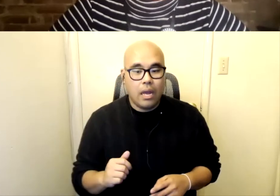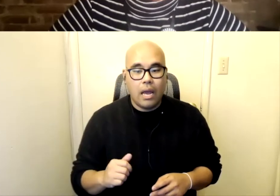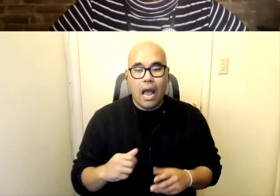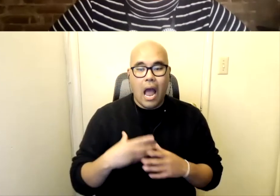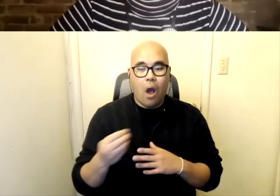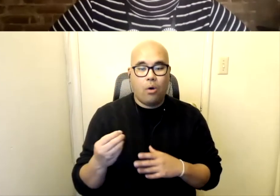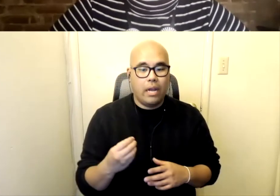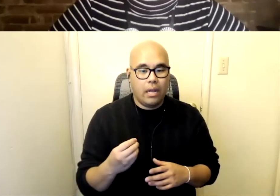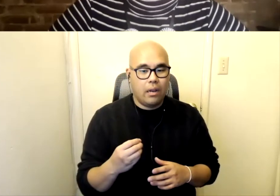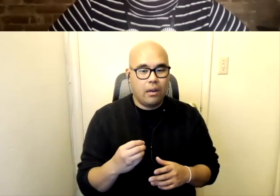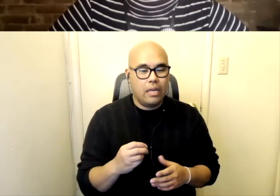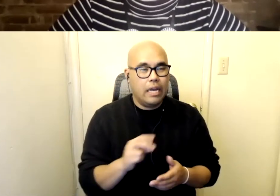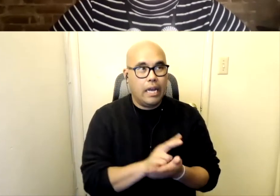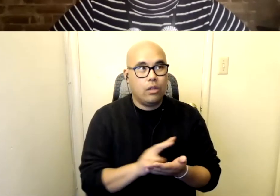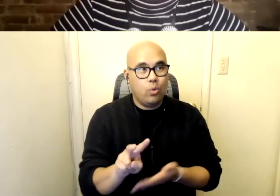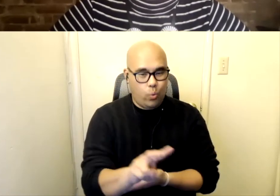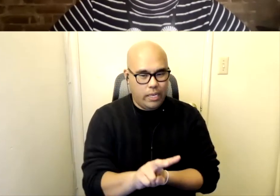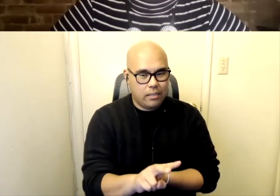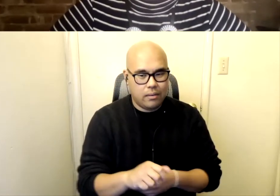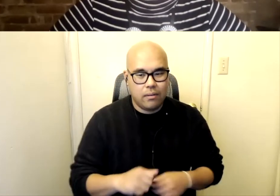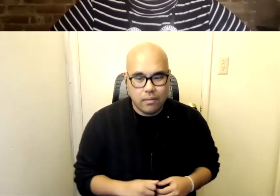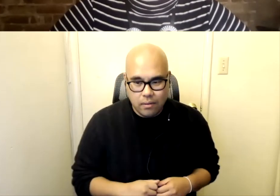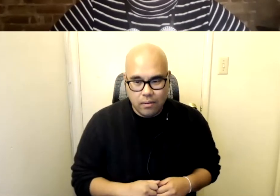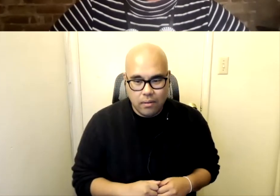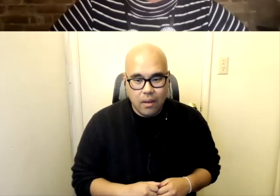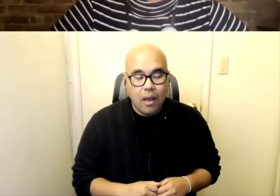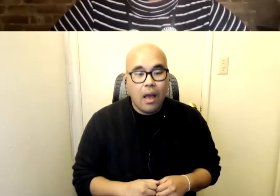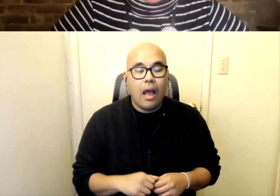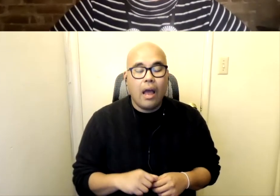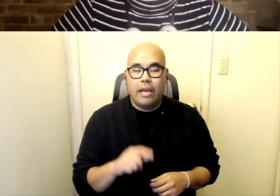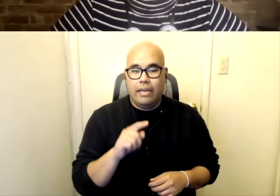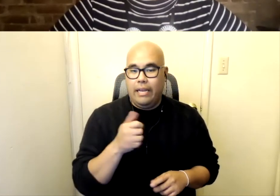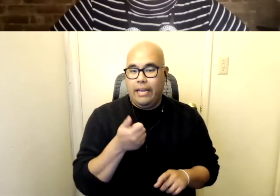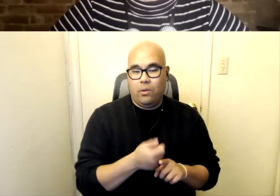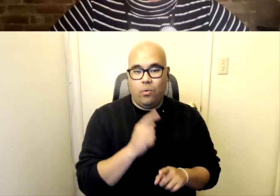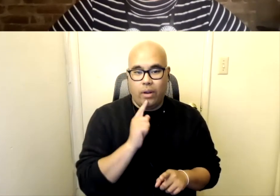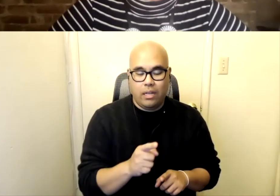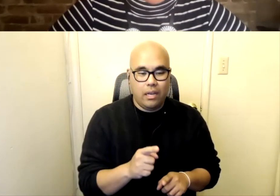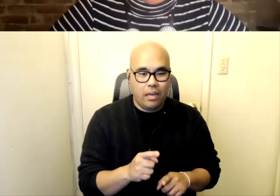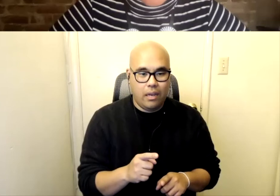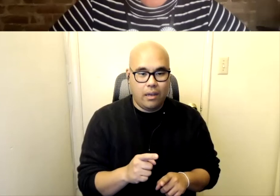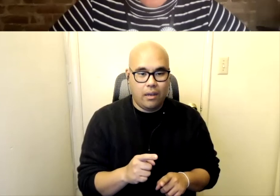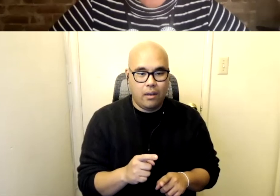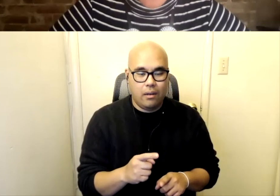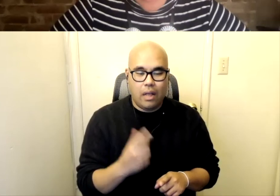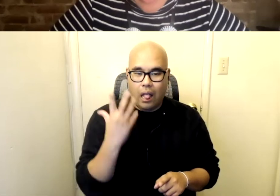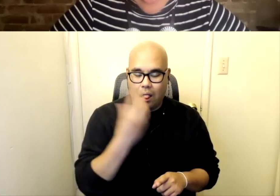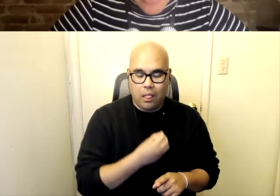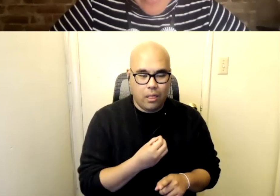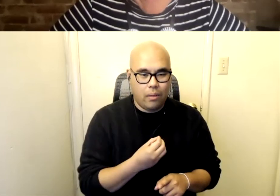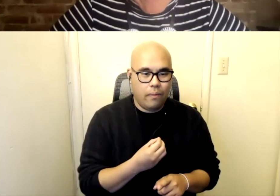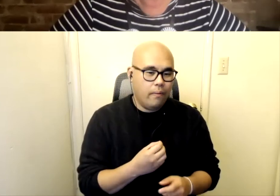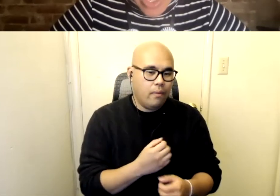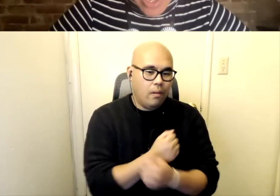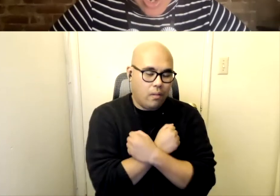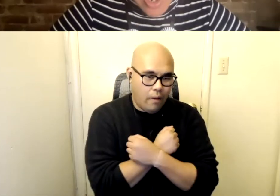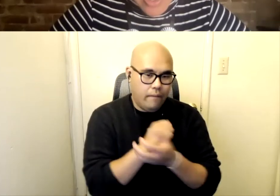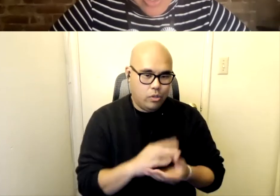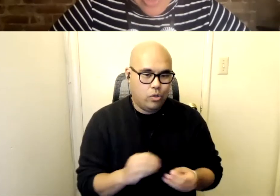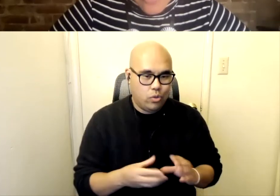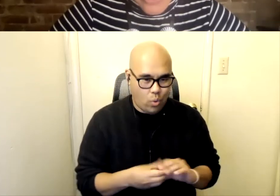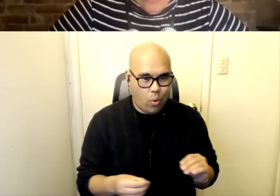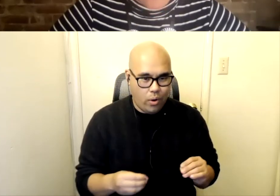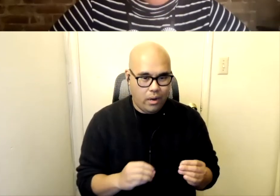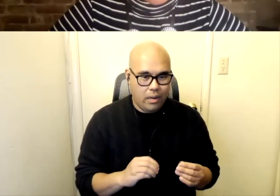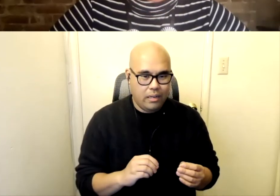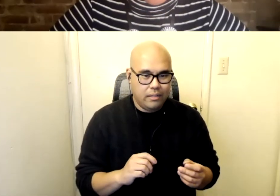at this point, Groundskeeping. And it's this really lovely coming of age novel and love story. Um, I